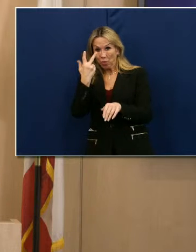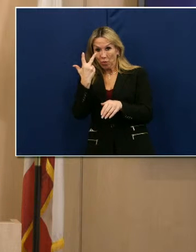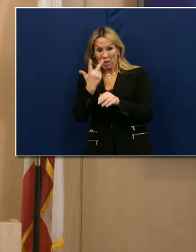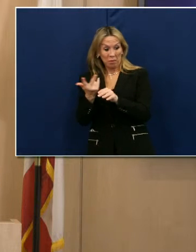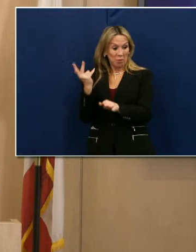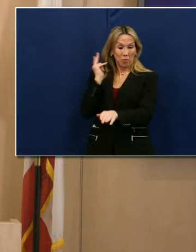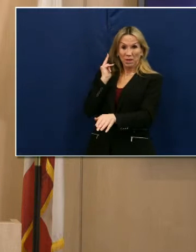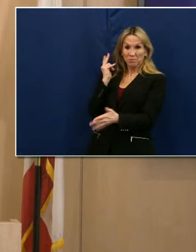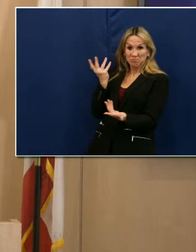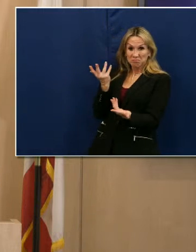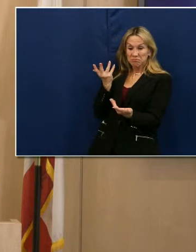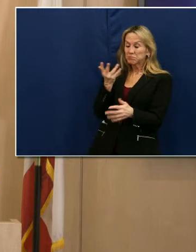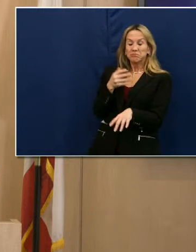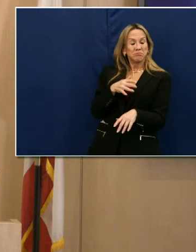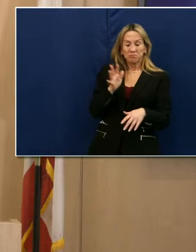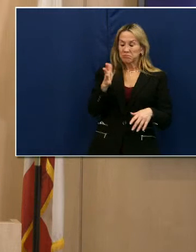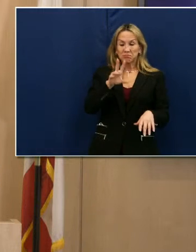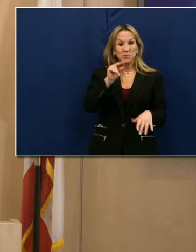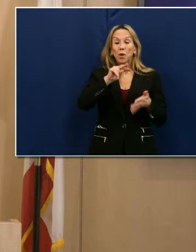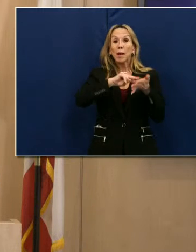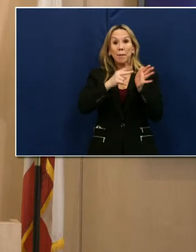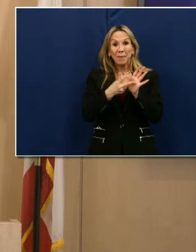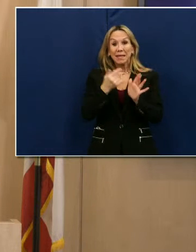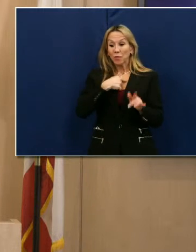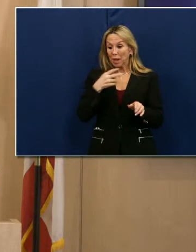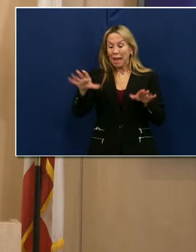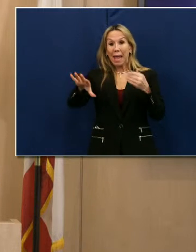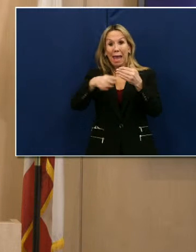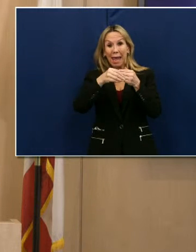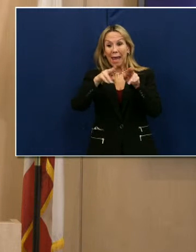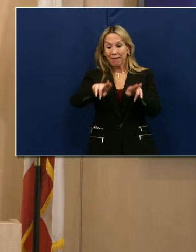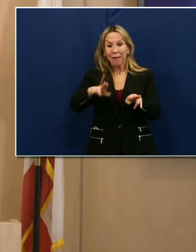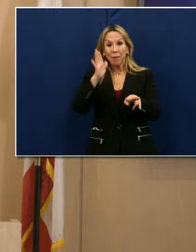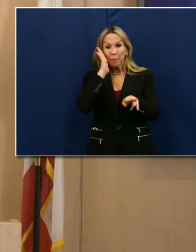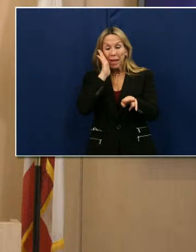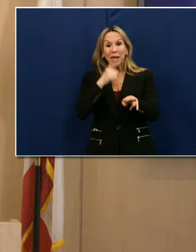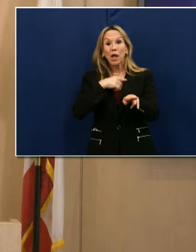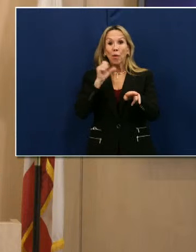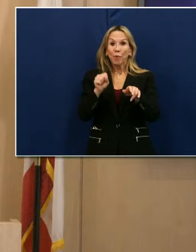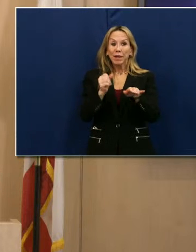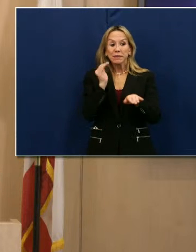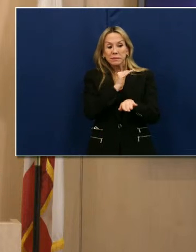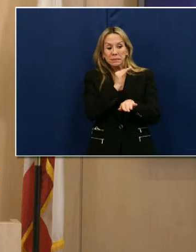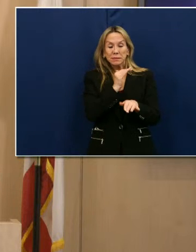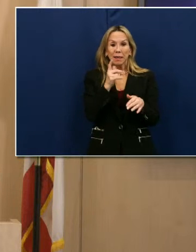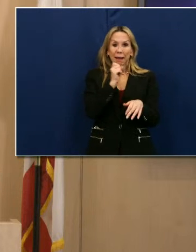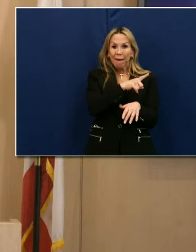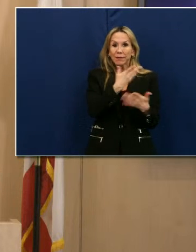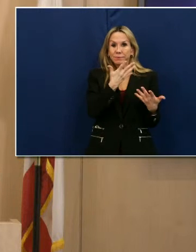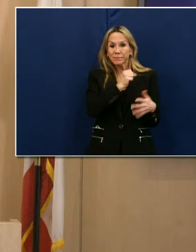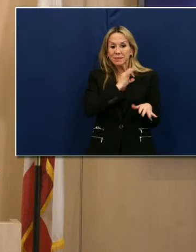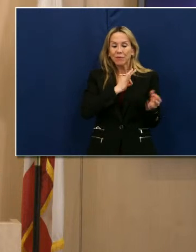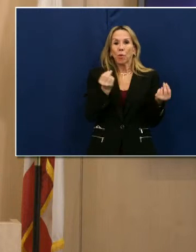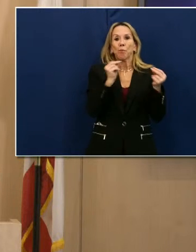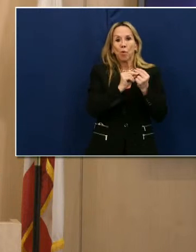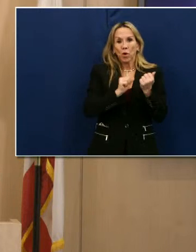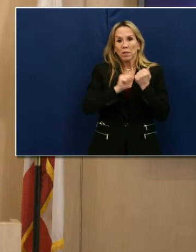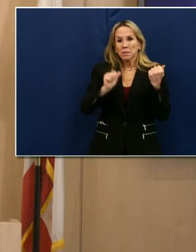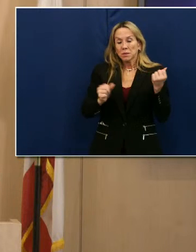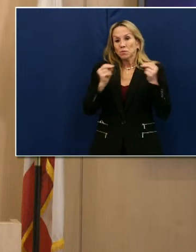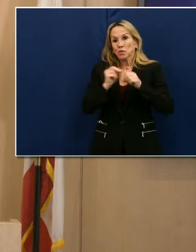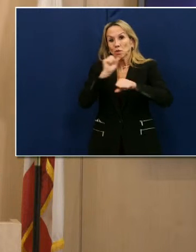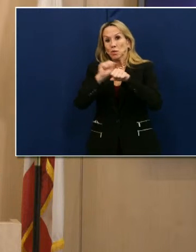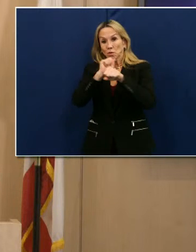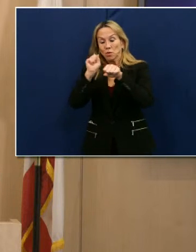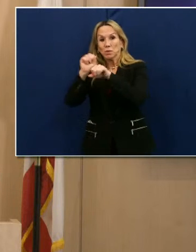we add beds and we can stretch our staffing, we will consider that a staff bed where we can put a patient in the bed.